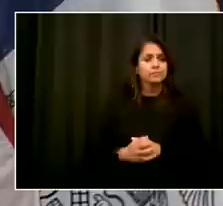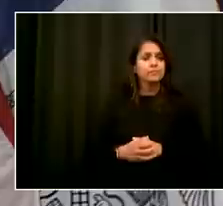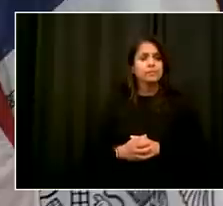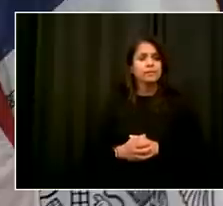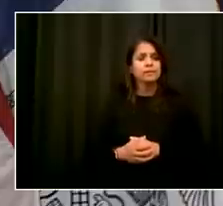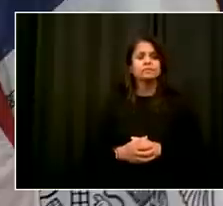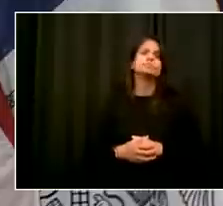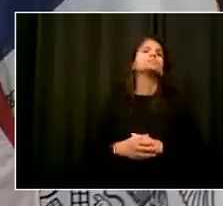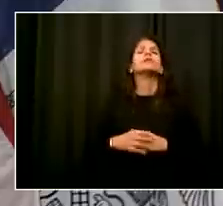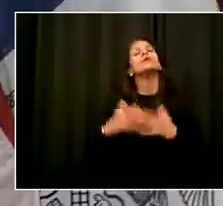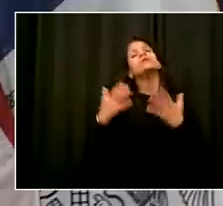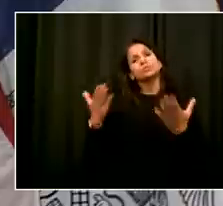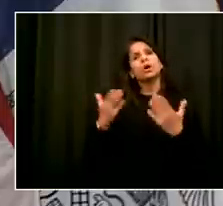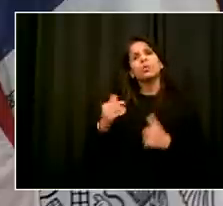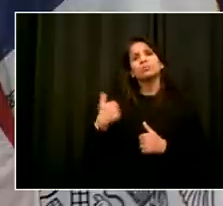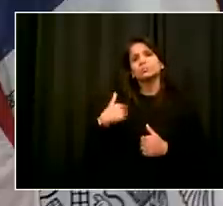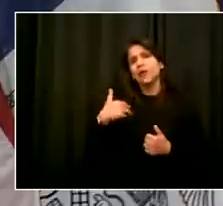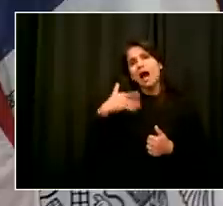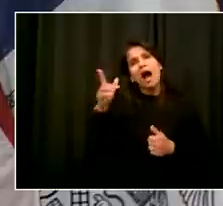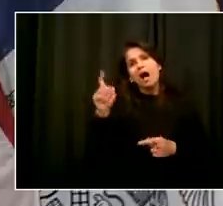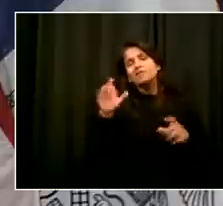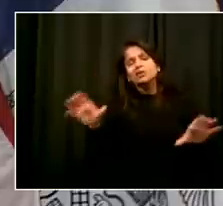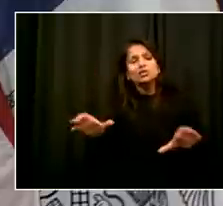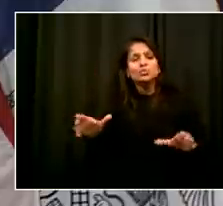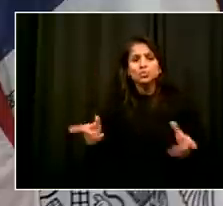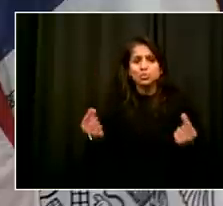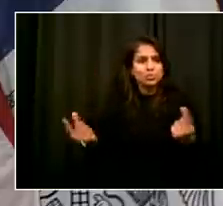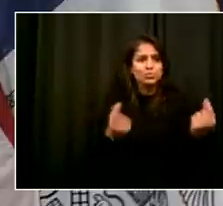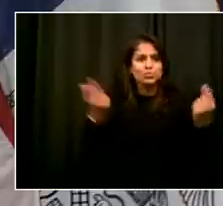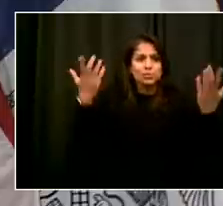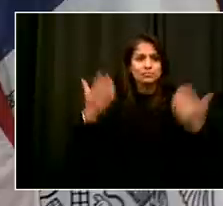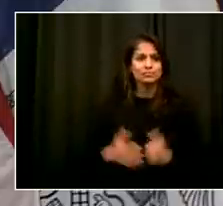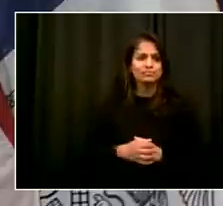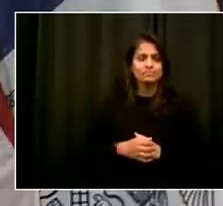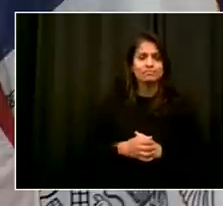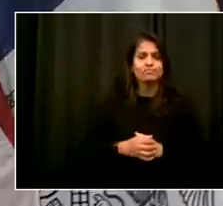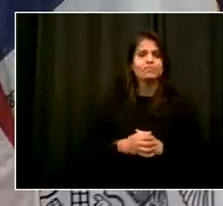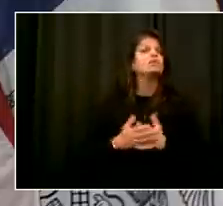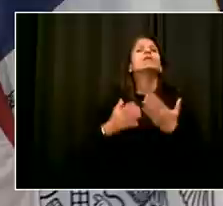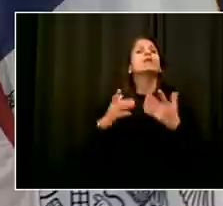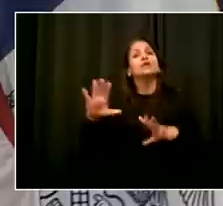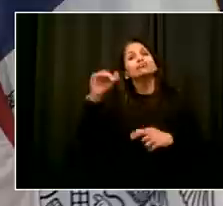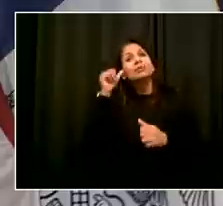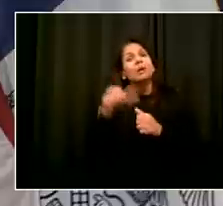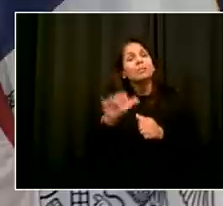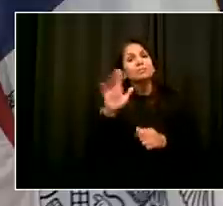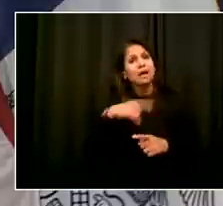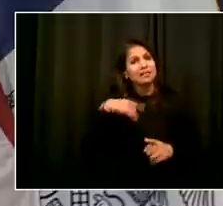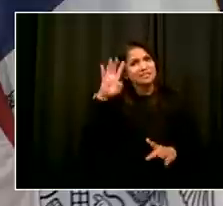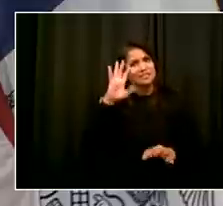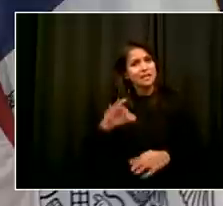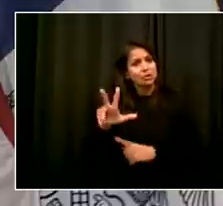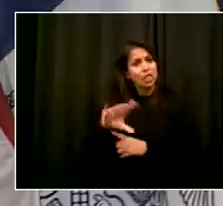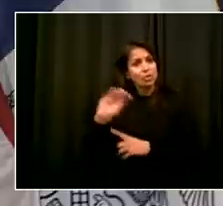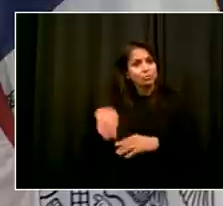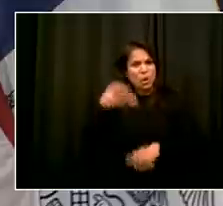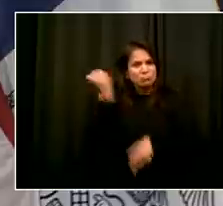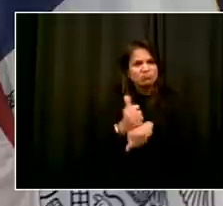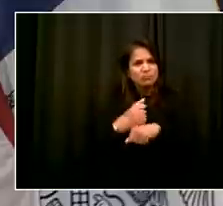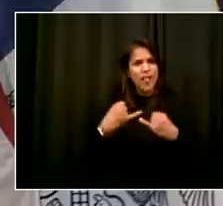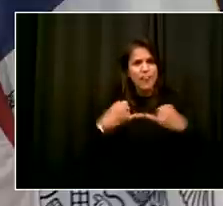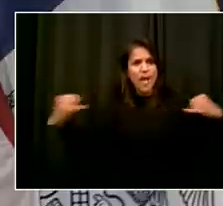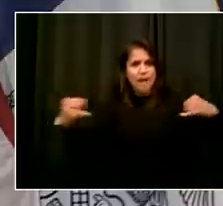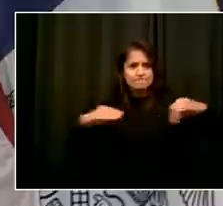we started with in terms of health and safety in our schools and adding even more. And it's what's going to sustain us. But it takes an immense amount of